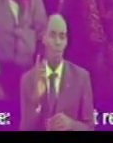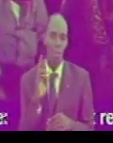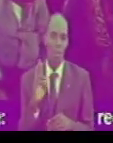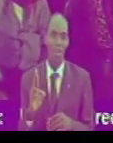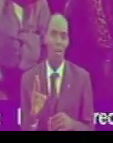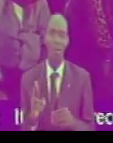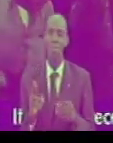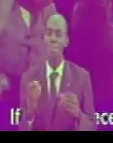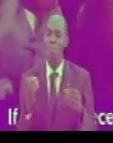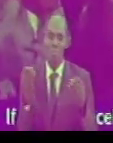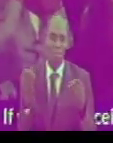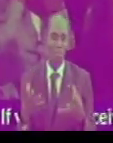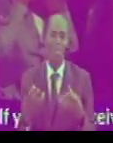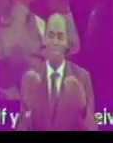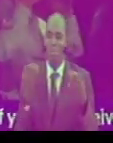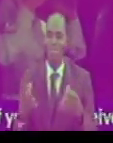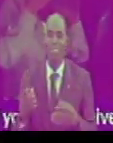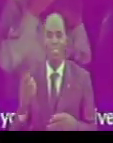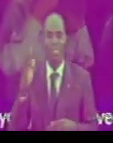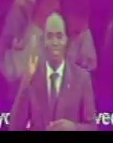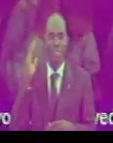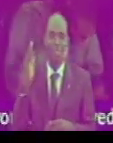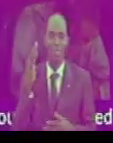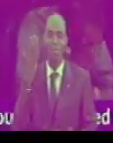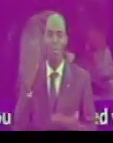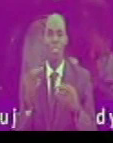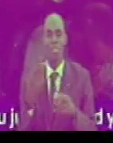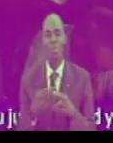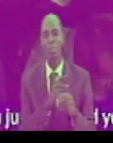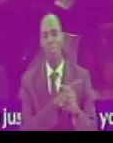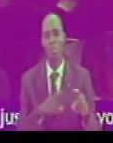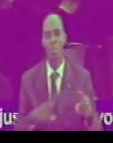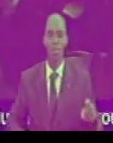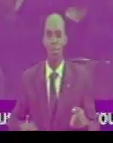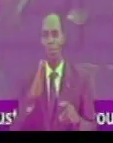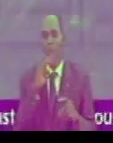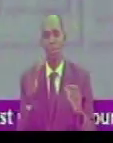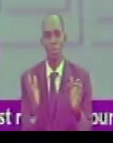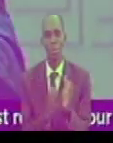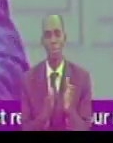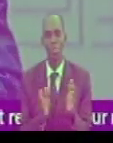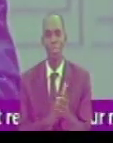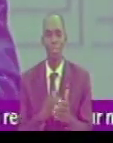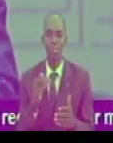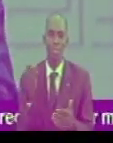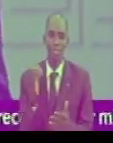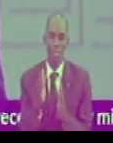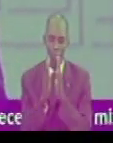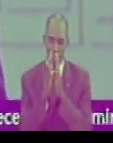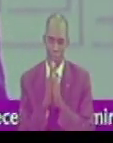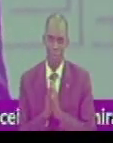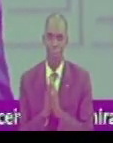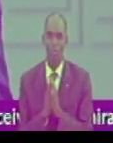Amen. Let's serve the Lord. The Lord will also serve us. He will heal us.